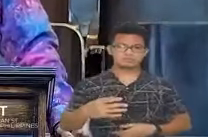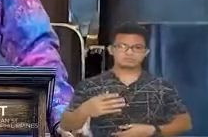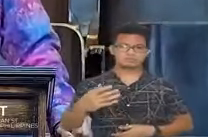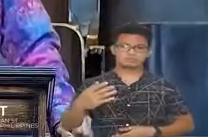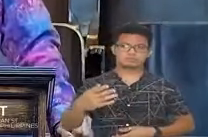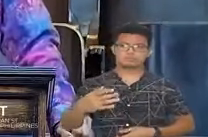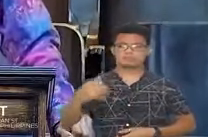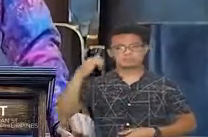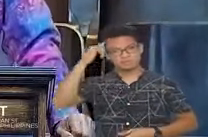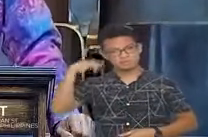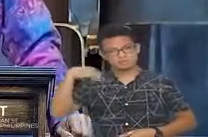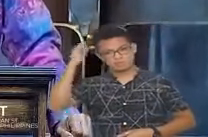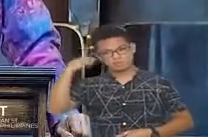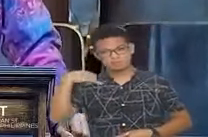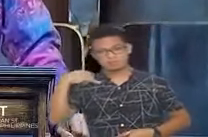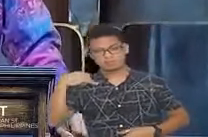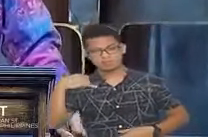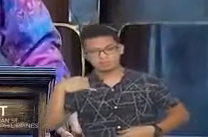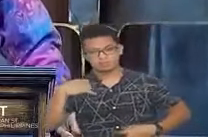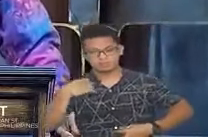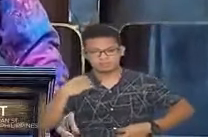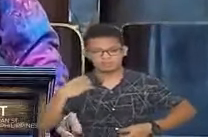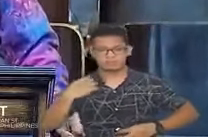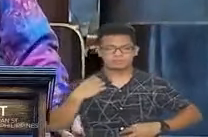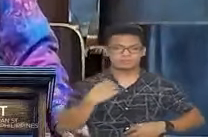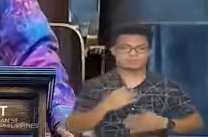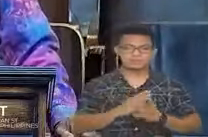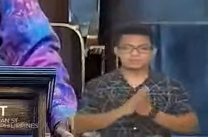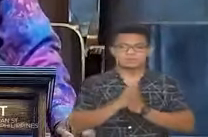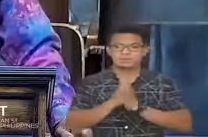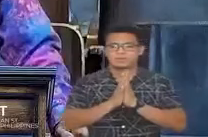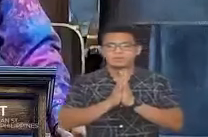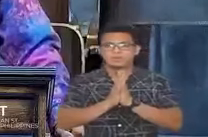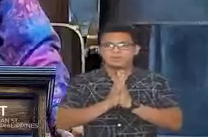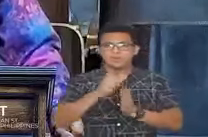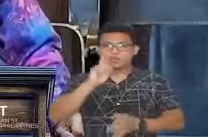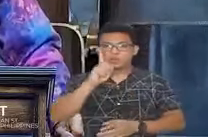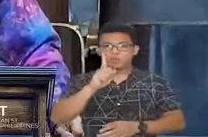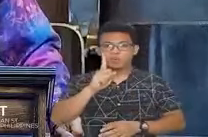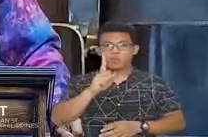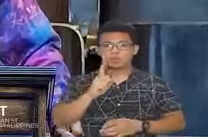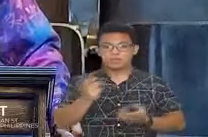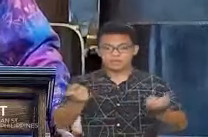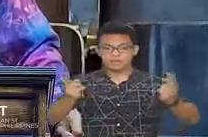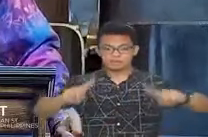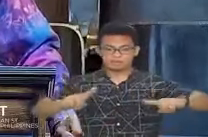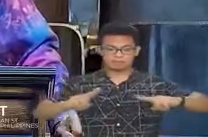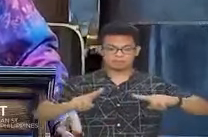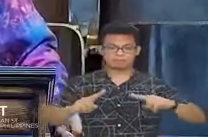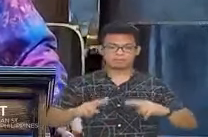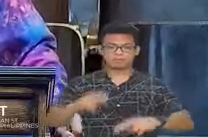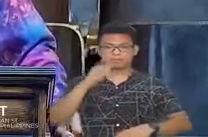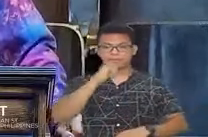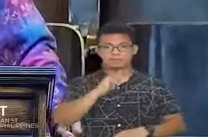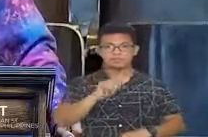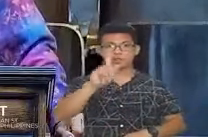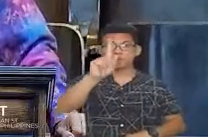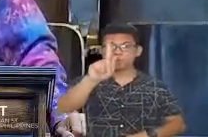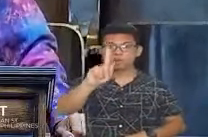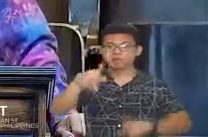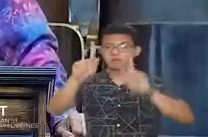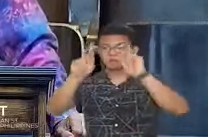night, prostitutes took my taxi and they were making immoral advances to me.